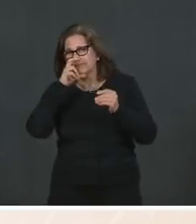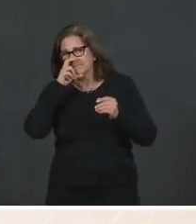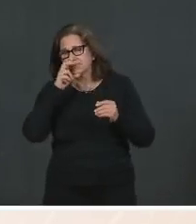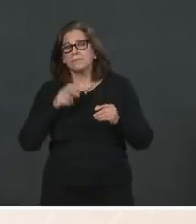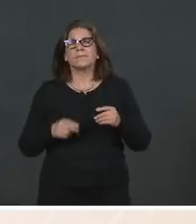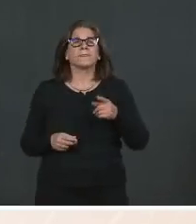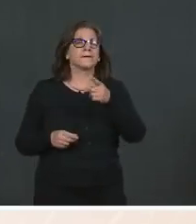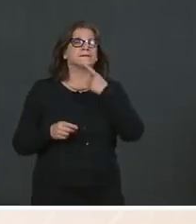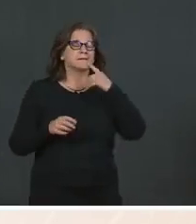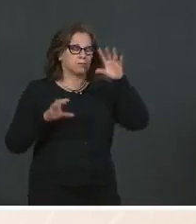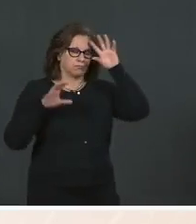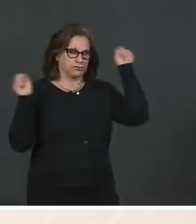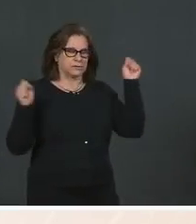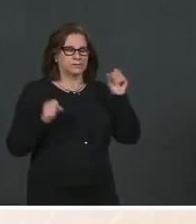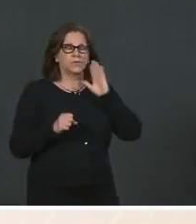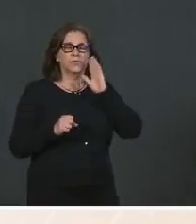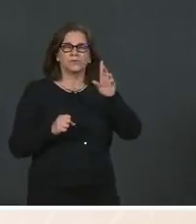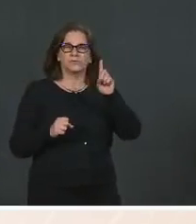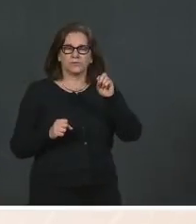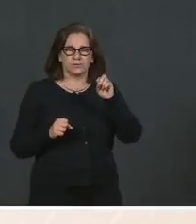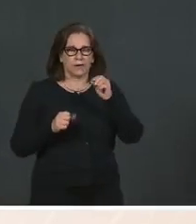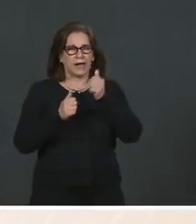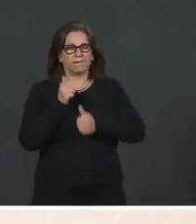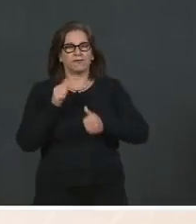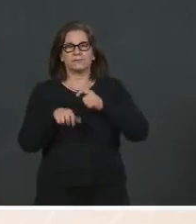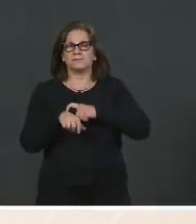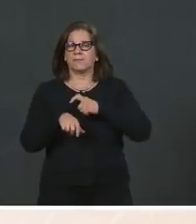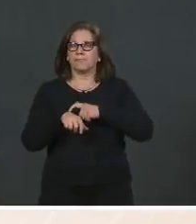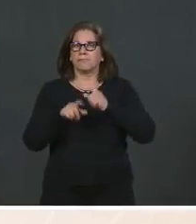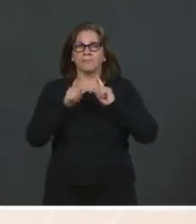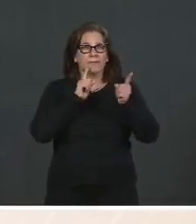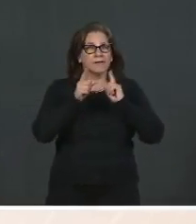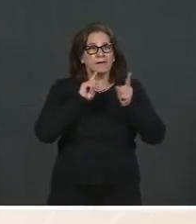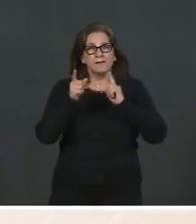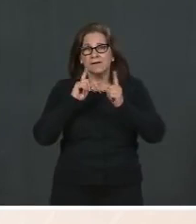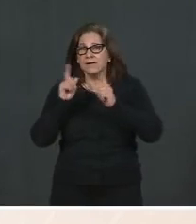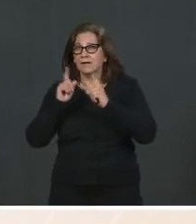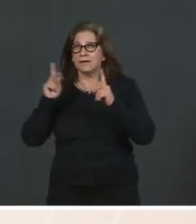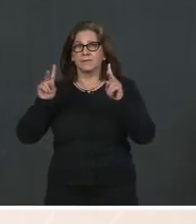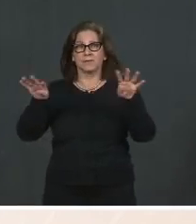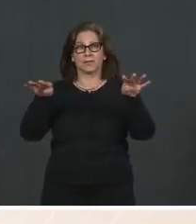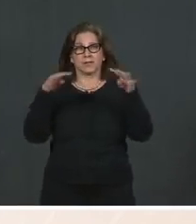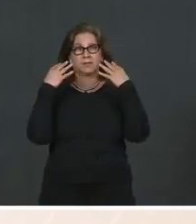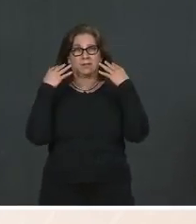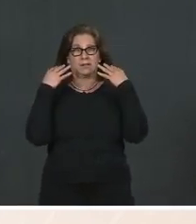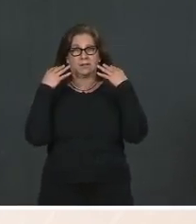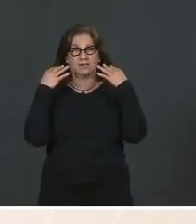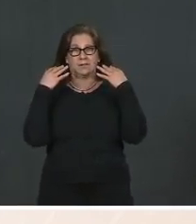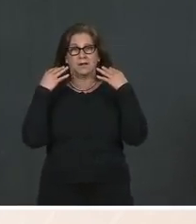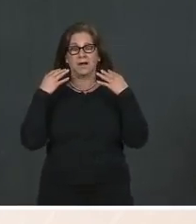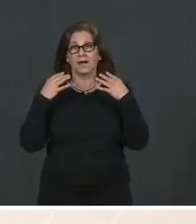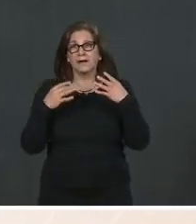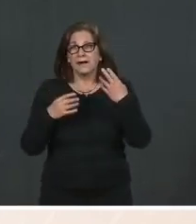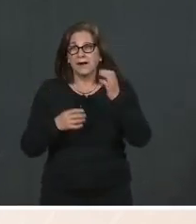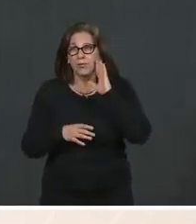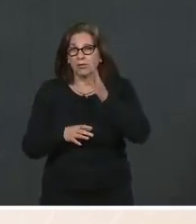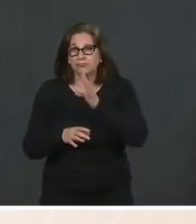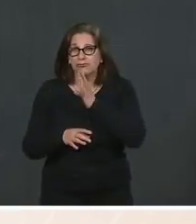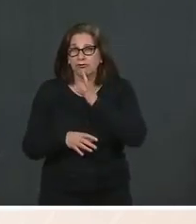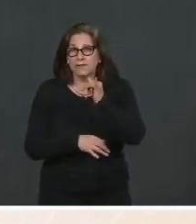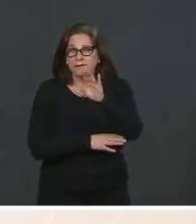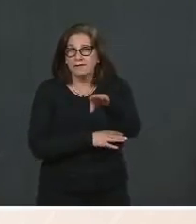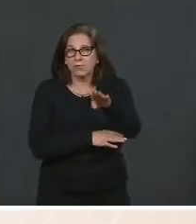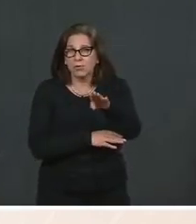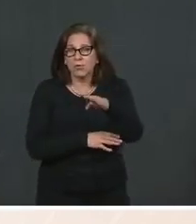publicly, through every interview, through nearly every public engagement he has. He has remarks later this afternoon, as you know, on COVID, providing an update on